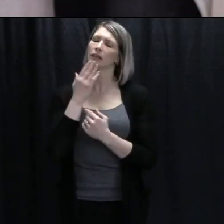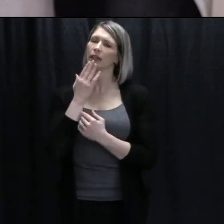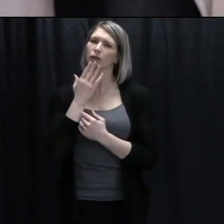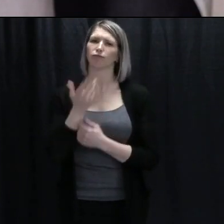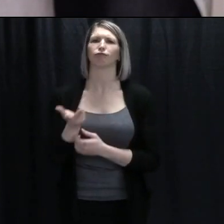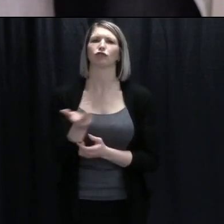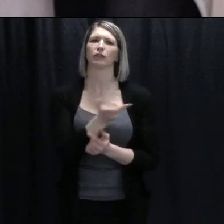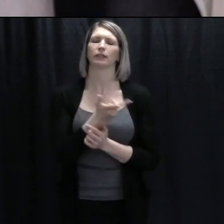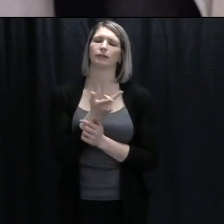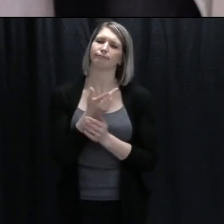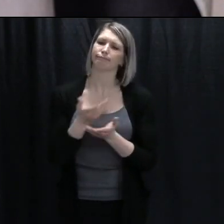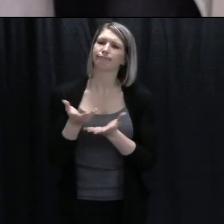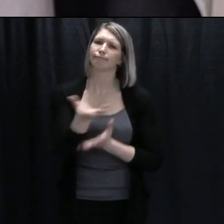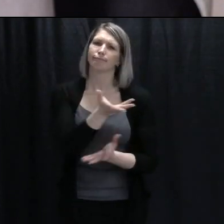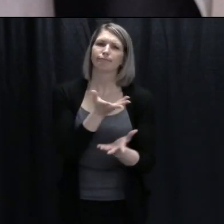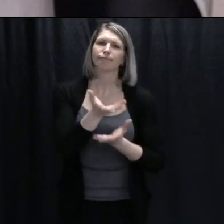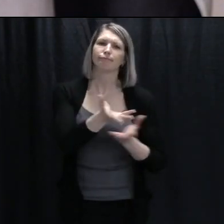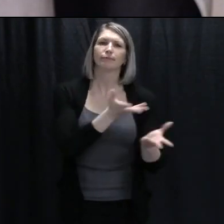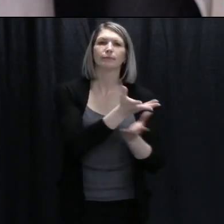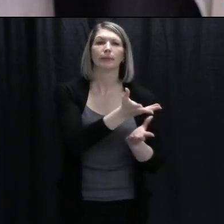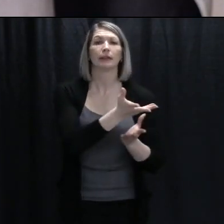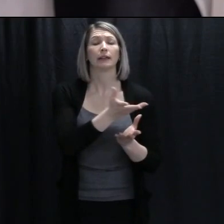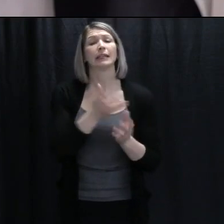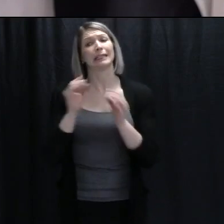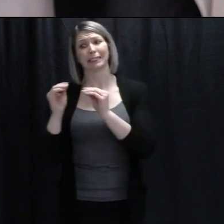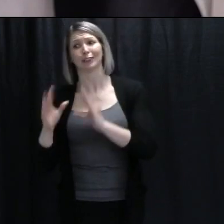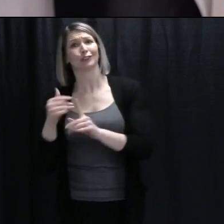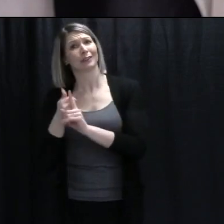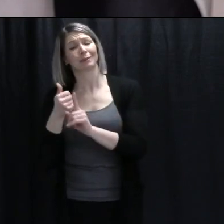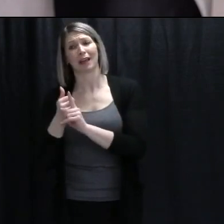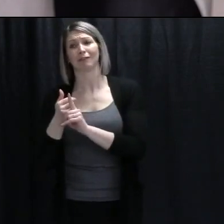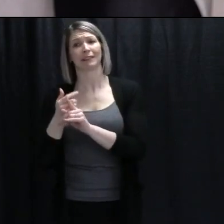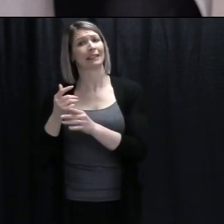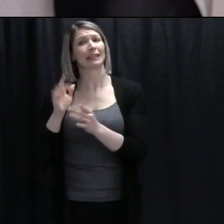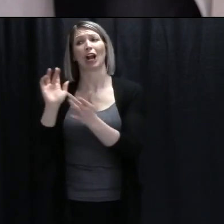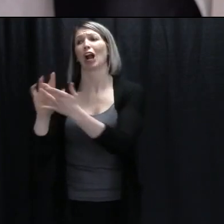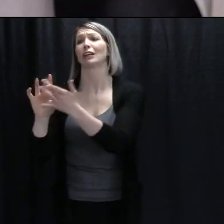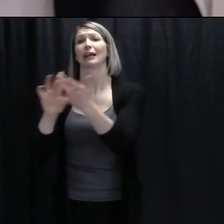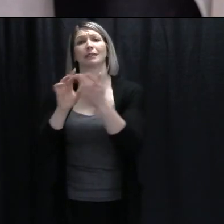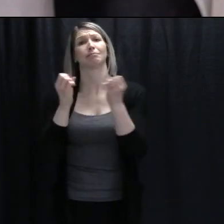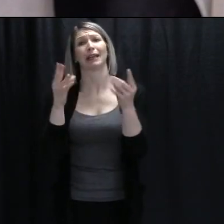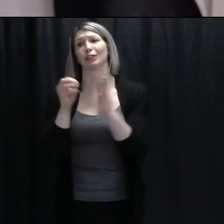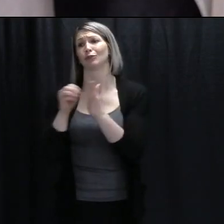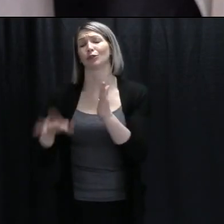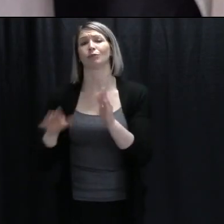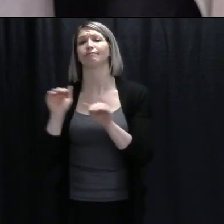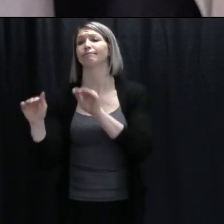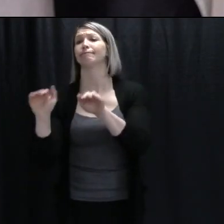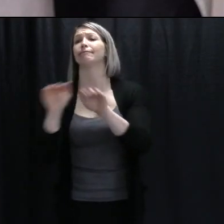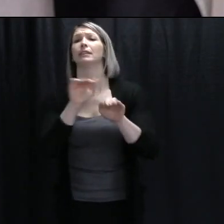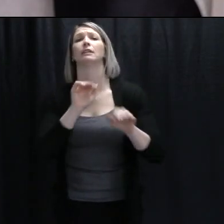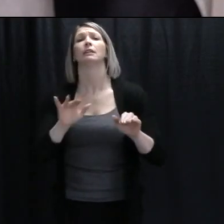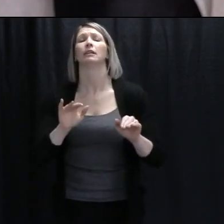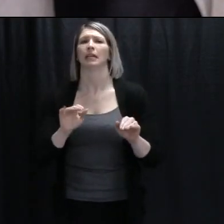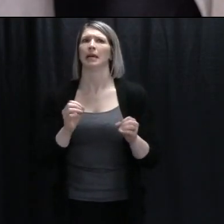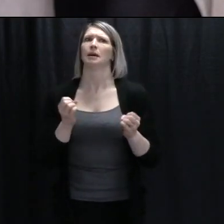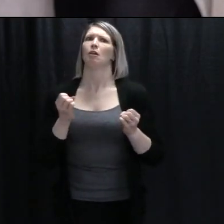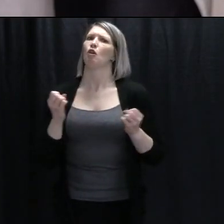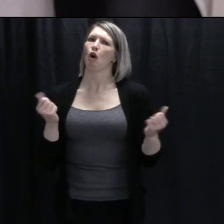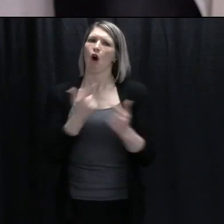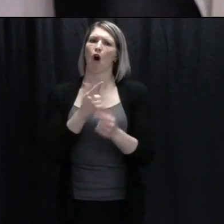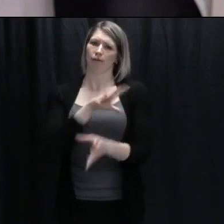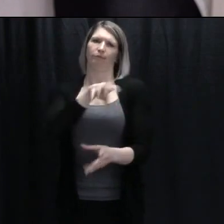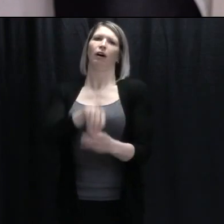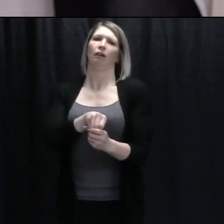contact with our students. So there's been a number of people involved in making this happen for our student population, all of